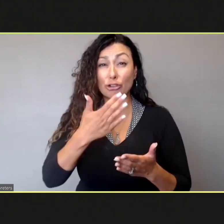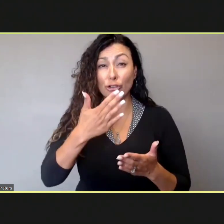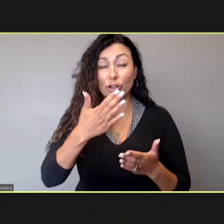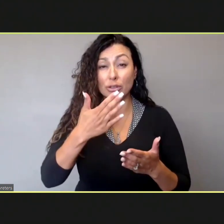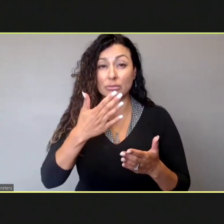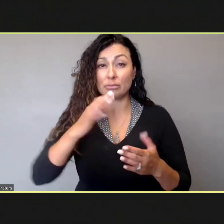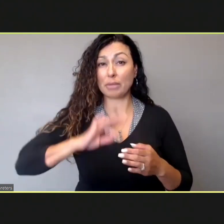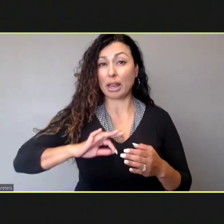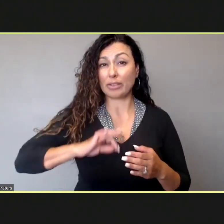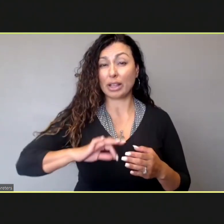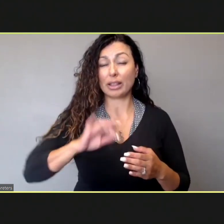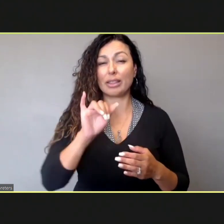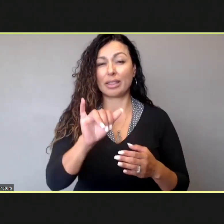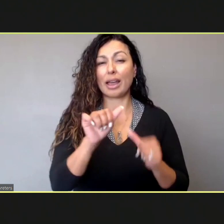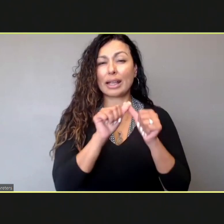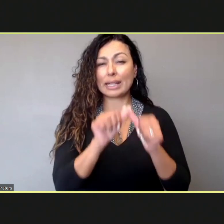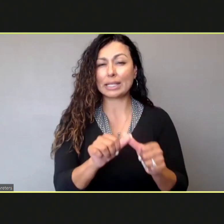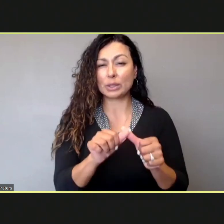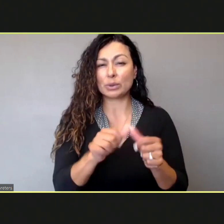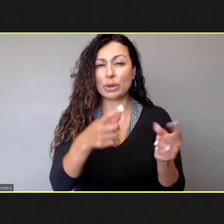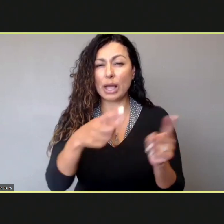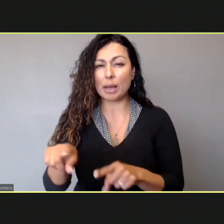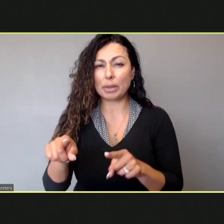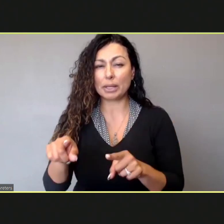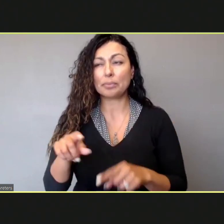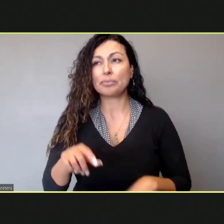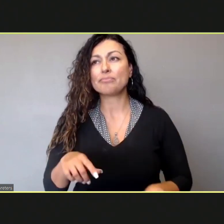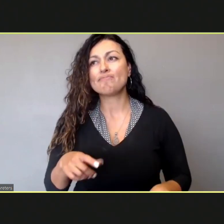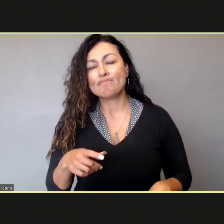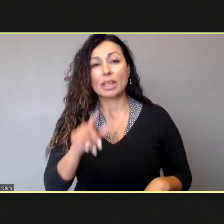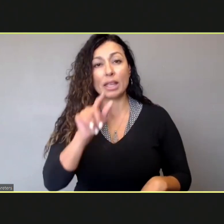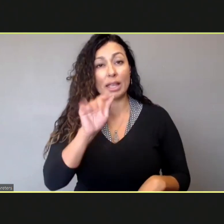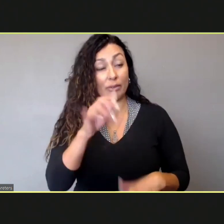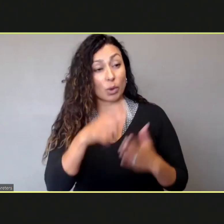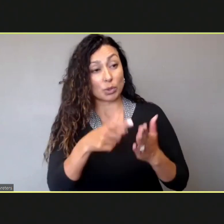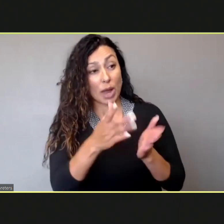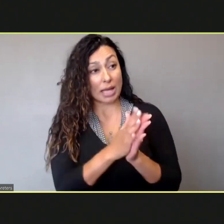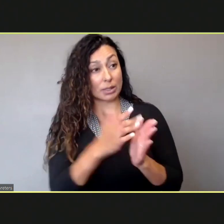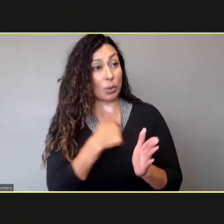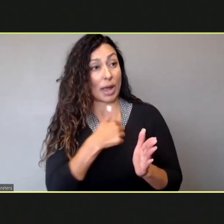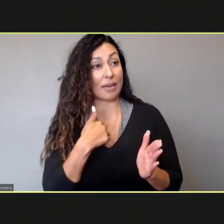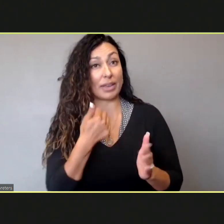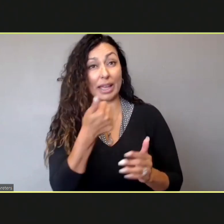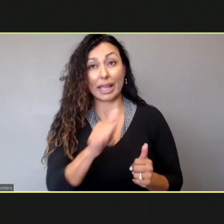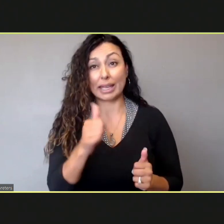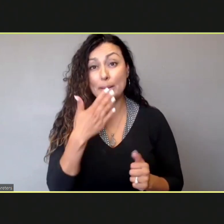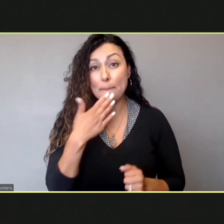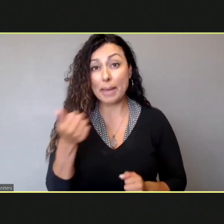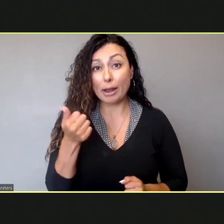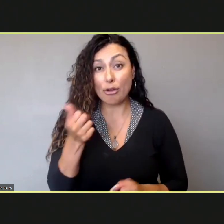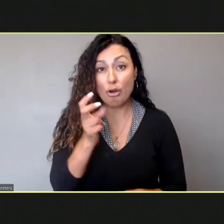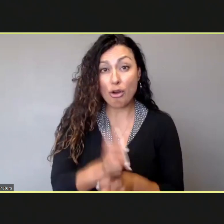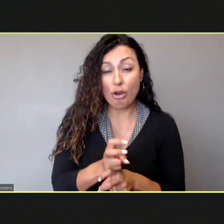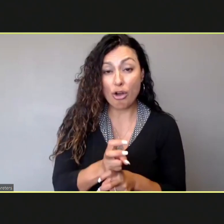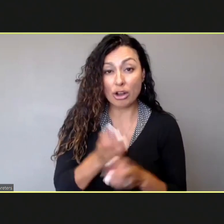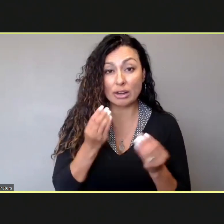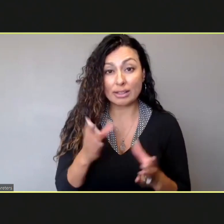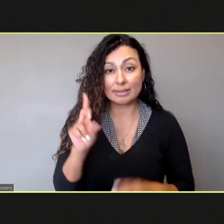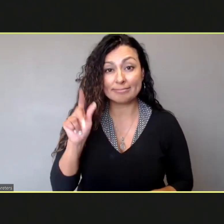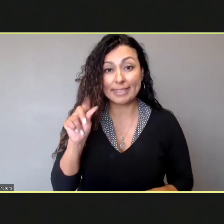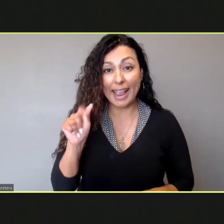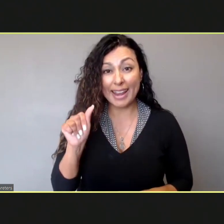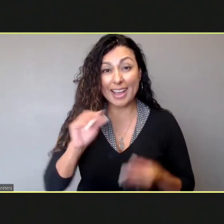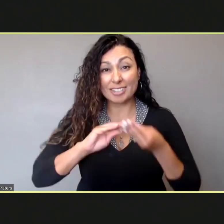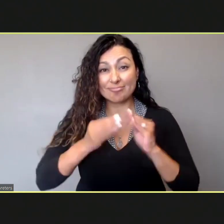think those are starting to kick off. But if what you're asking is, do we have any better hard data? I